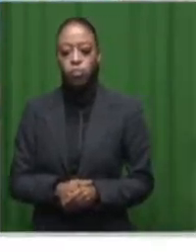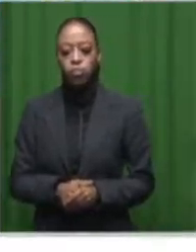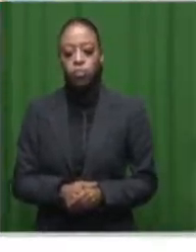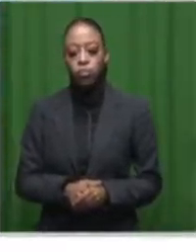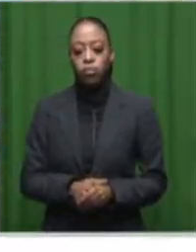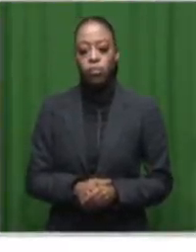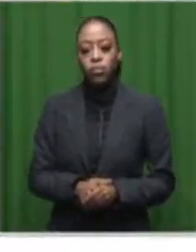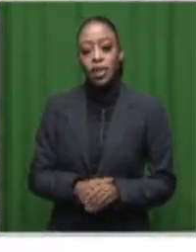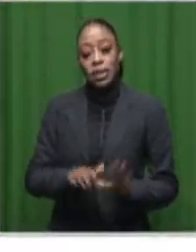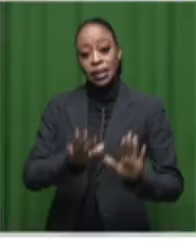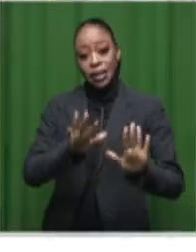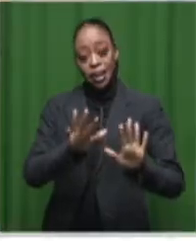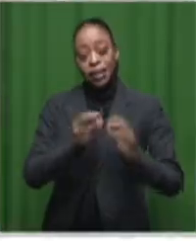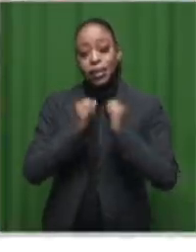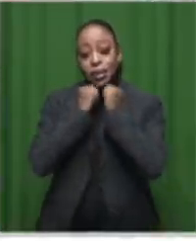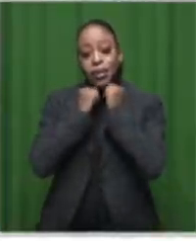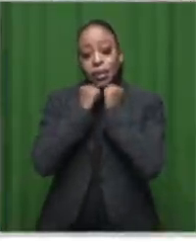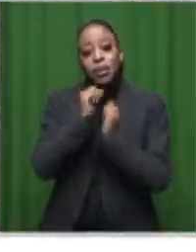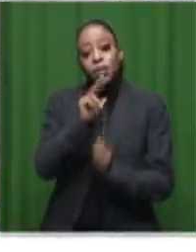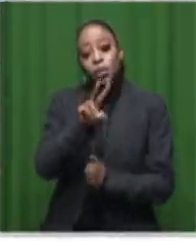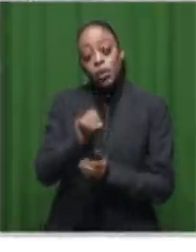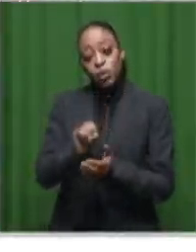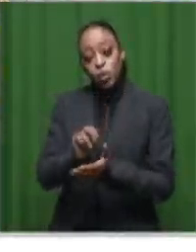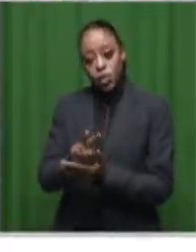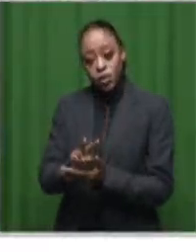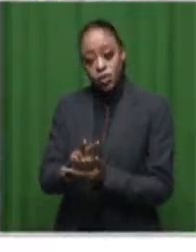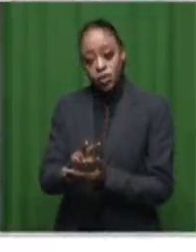The 9th day of August 2012,